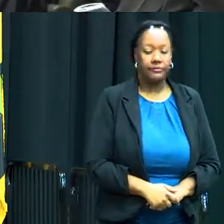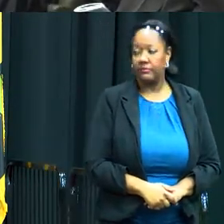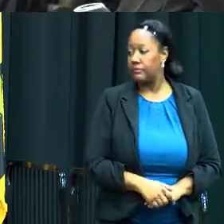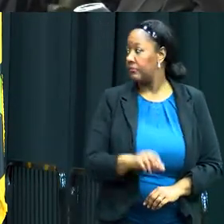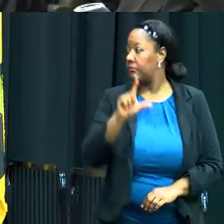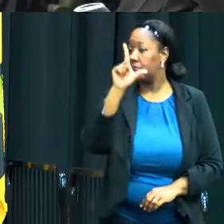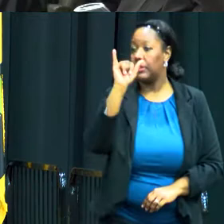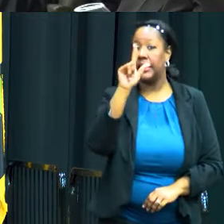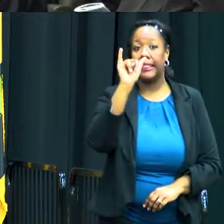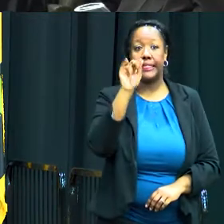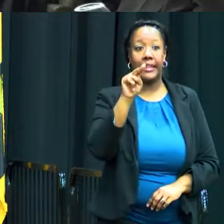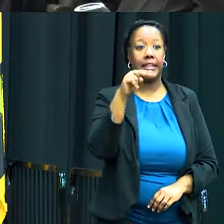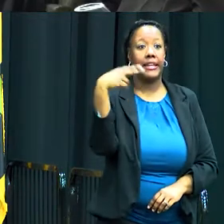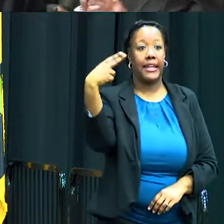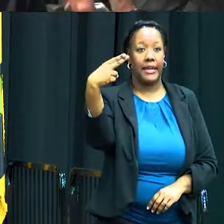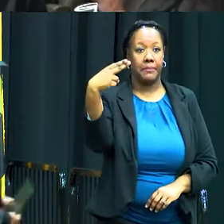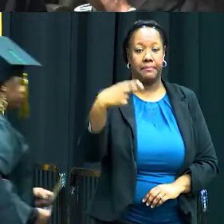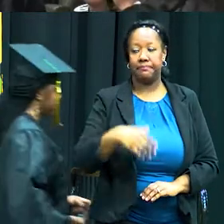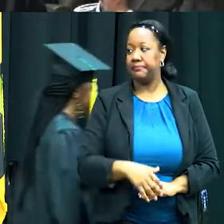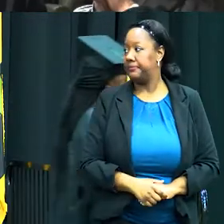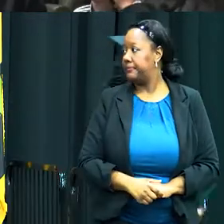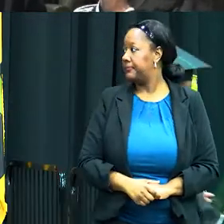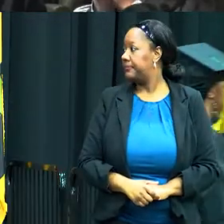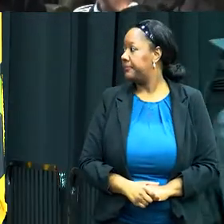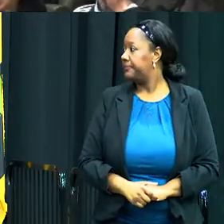Lillian Rochelle Hickma.